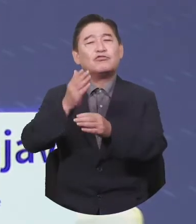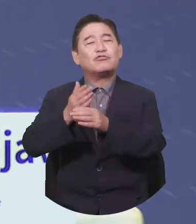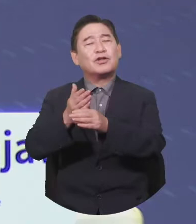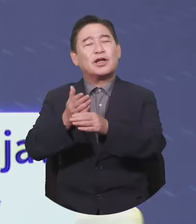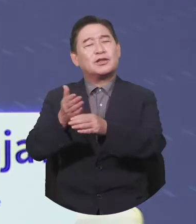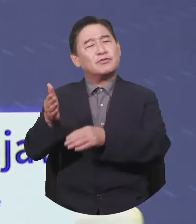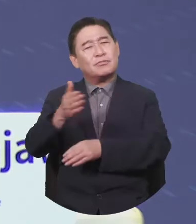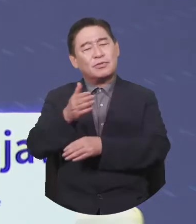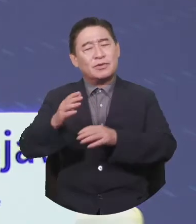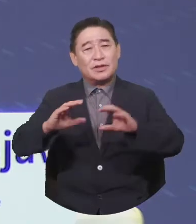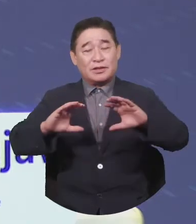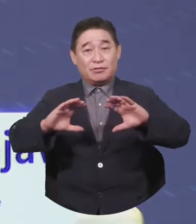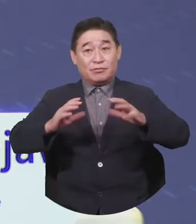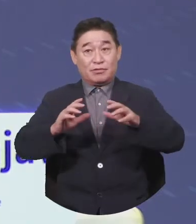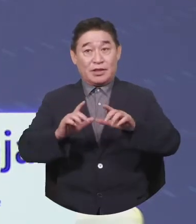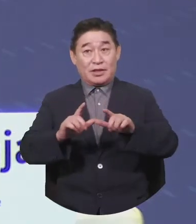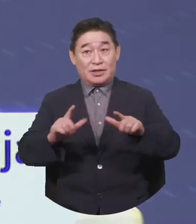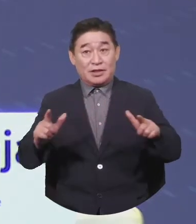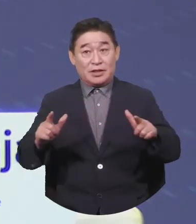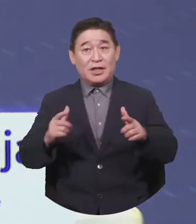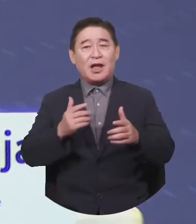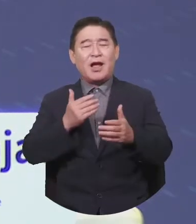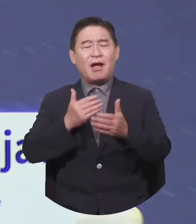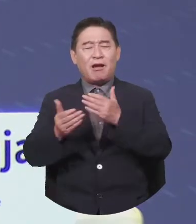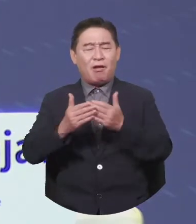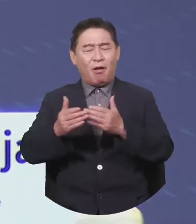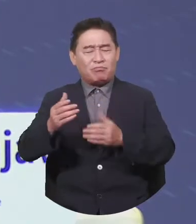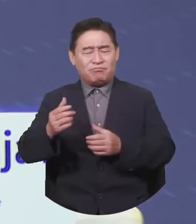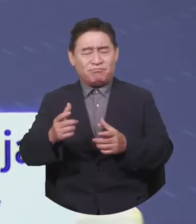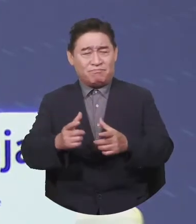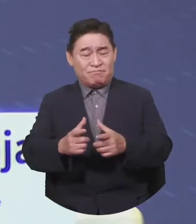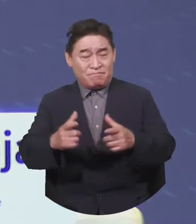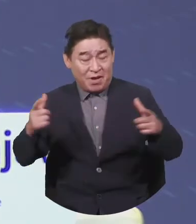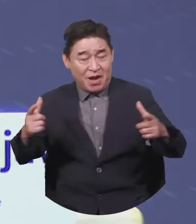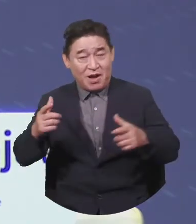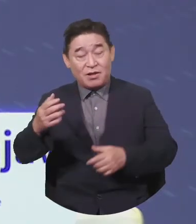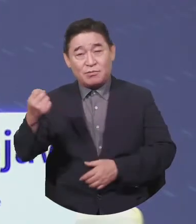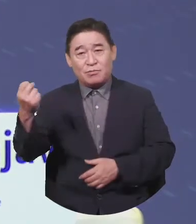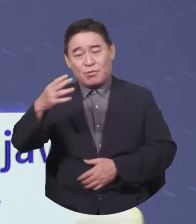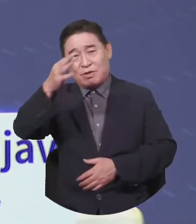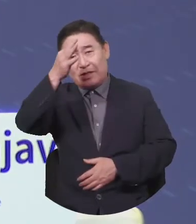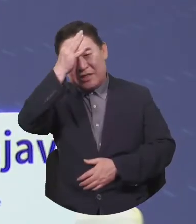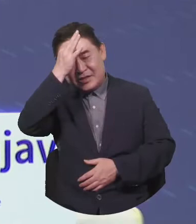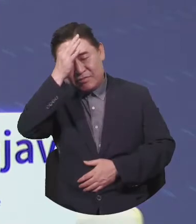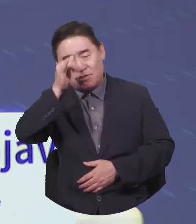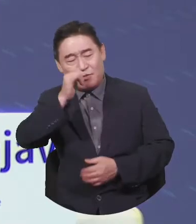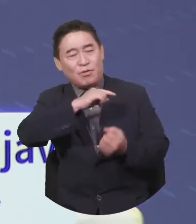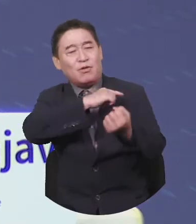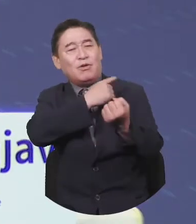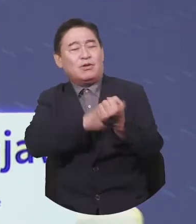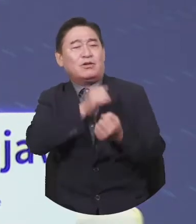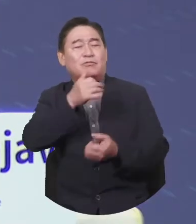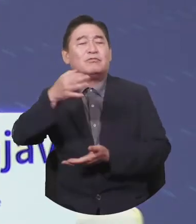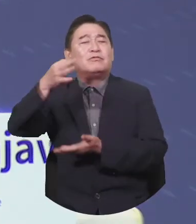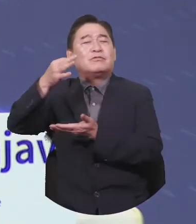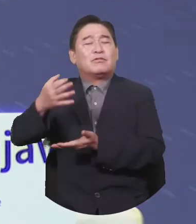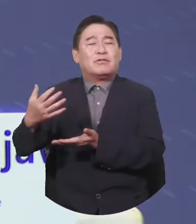the experiences and technologies and capitals. It could be a good